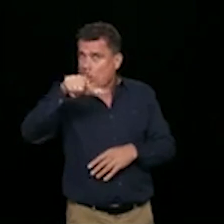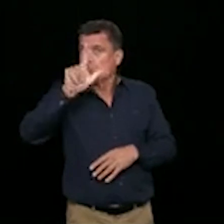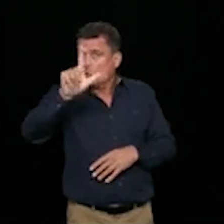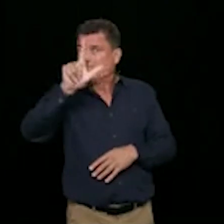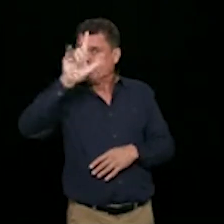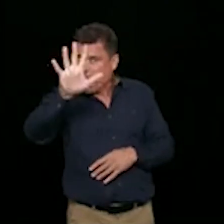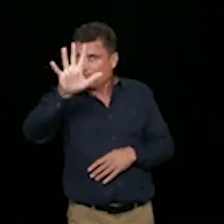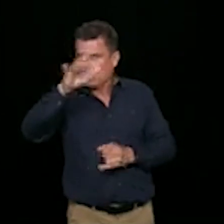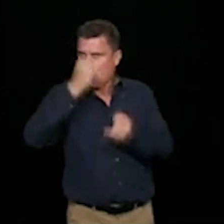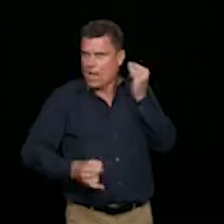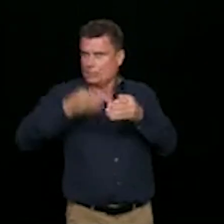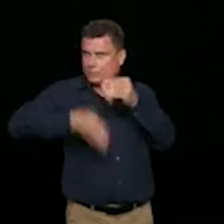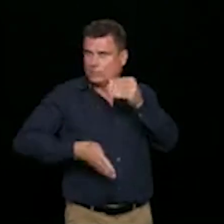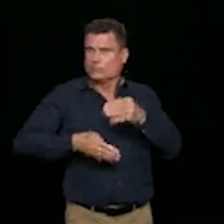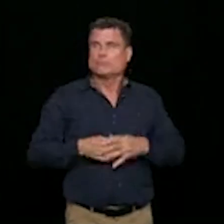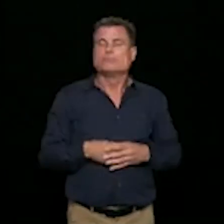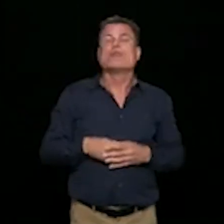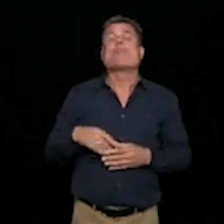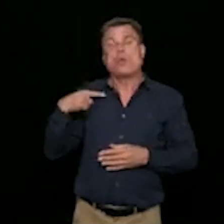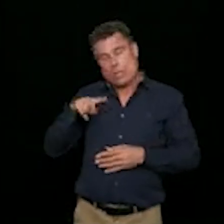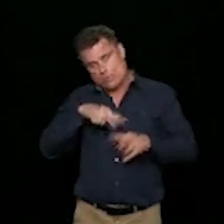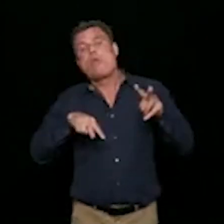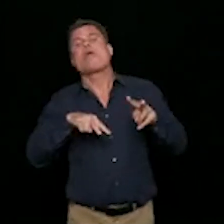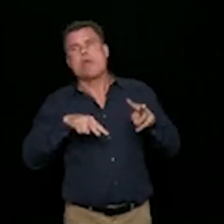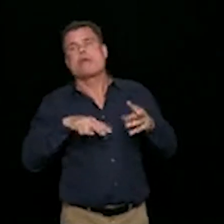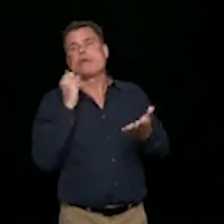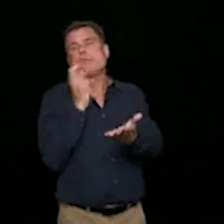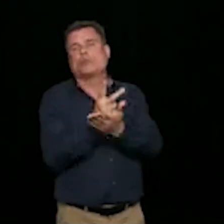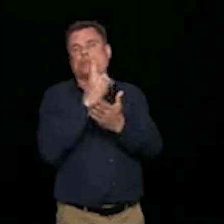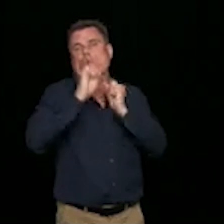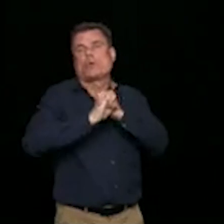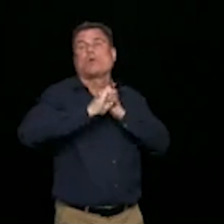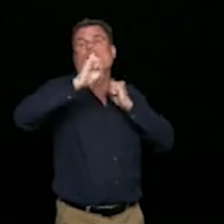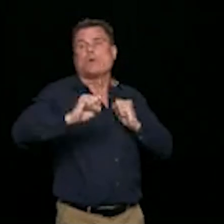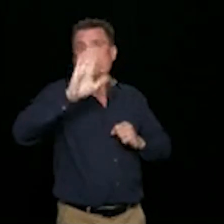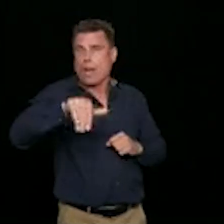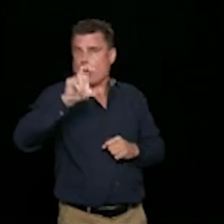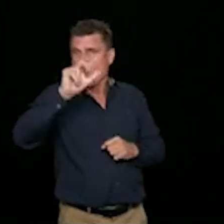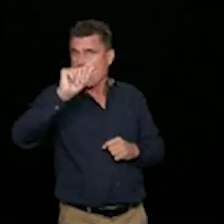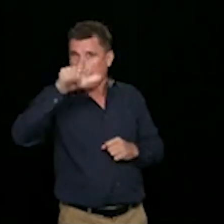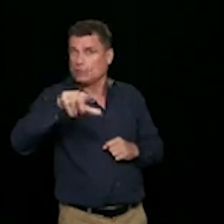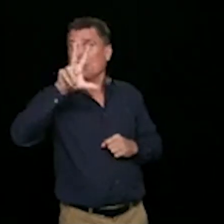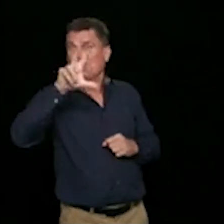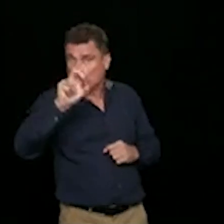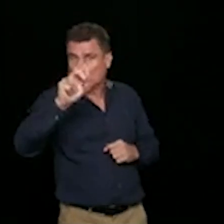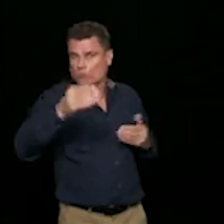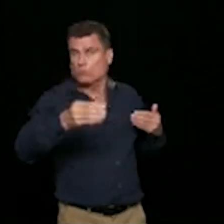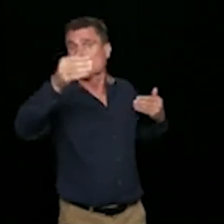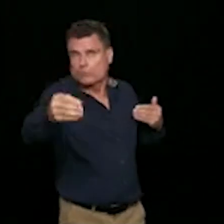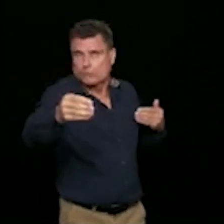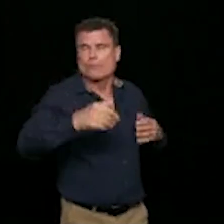as possible before August 25th to get their variance decision by